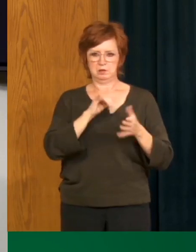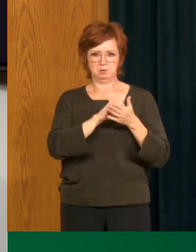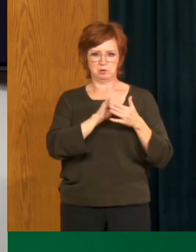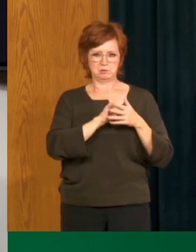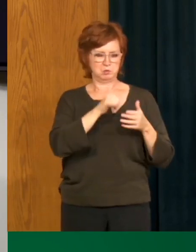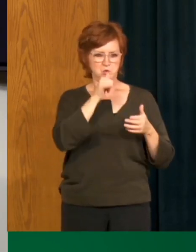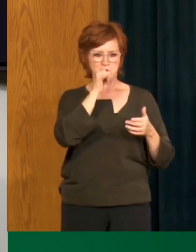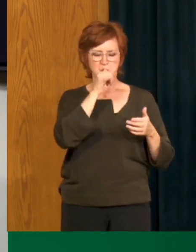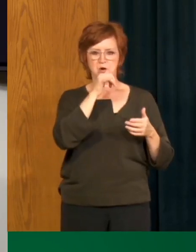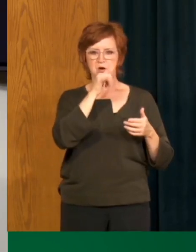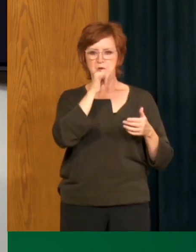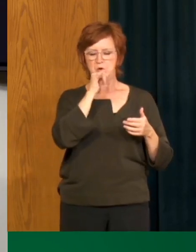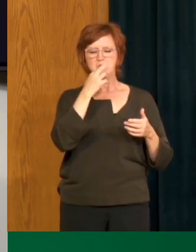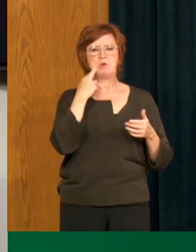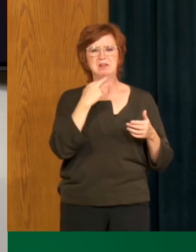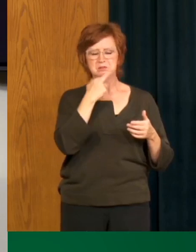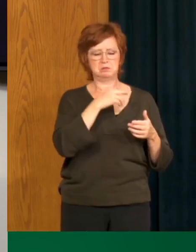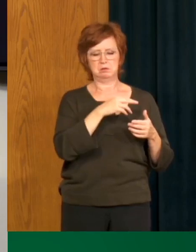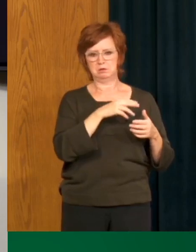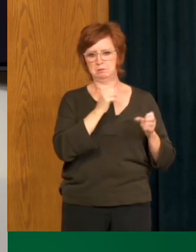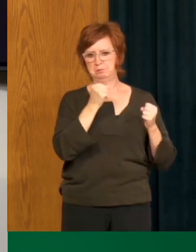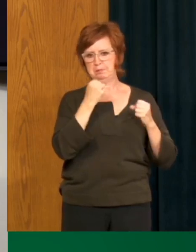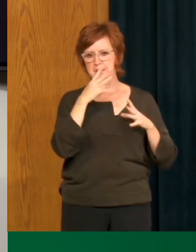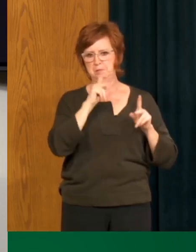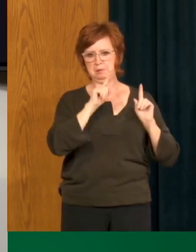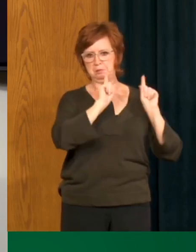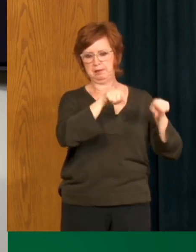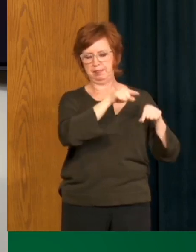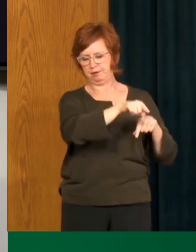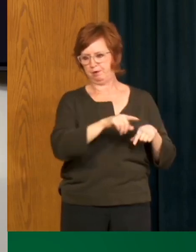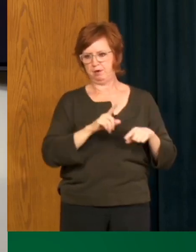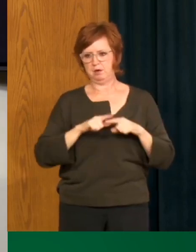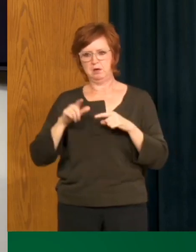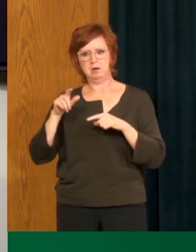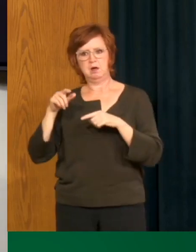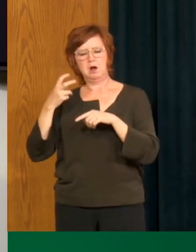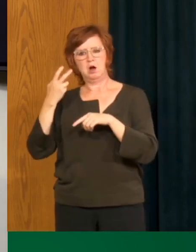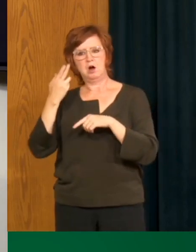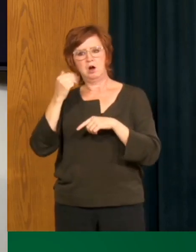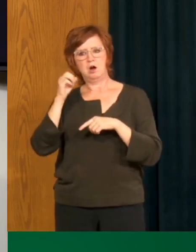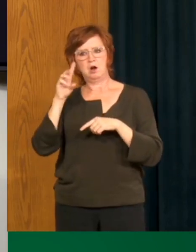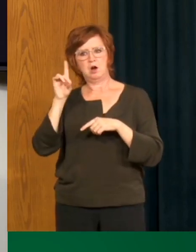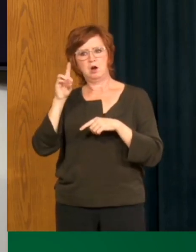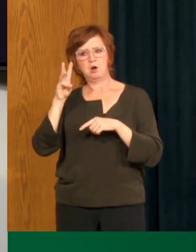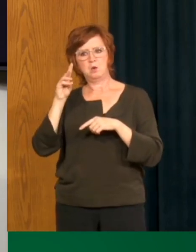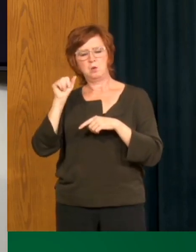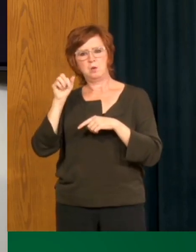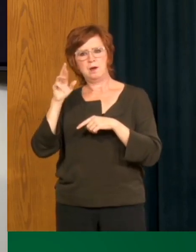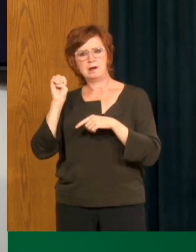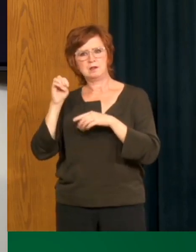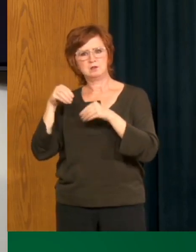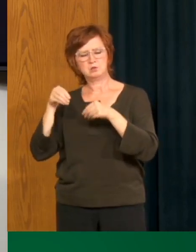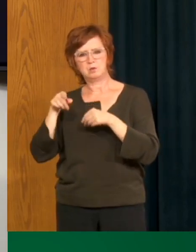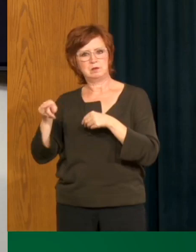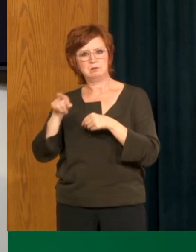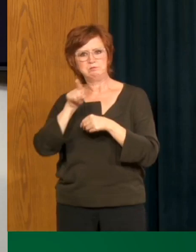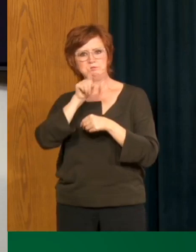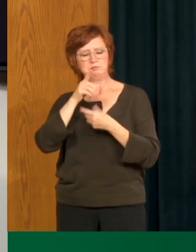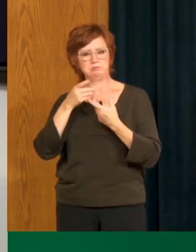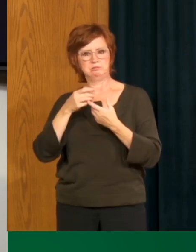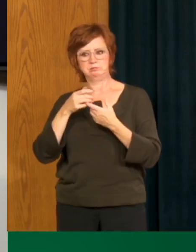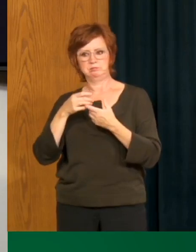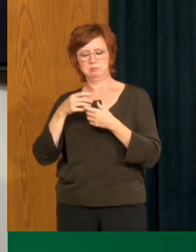curious what the standard is for issuing an alert. Yeah, that's a good point, and I was actually made aware of that just a couple of hours ago,